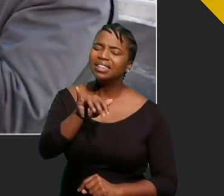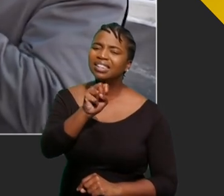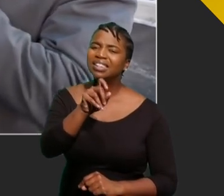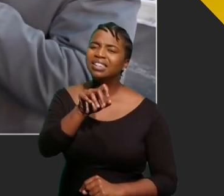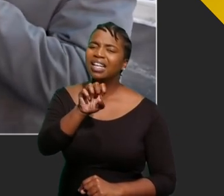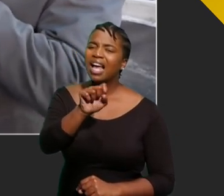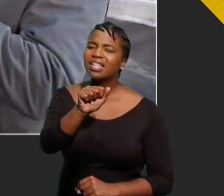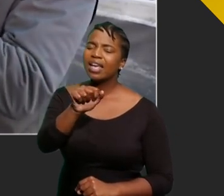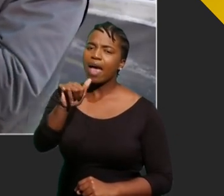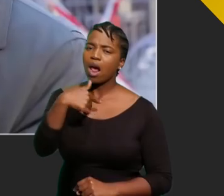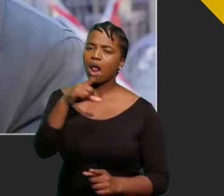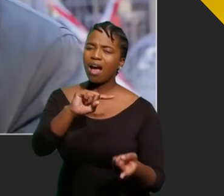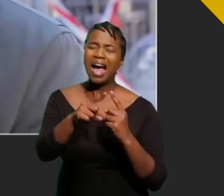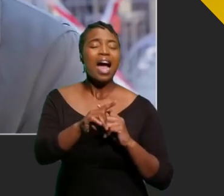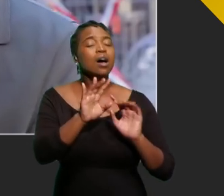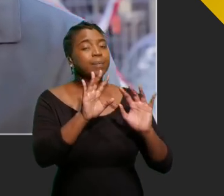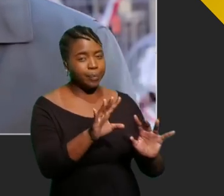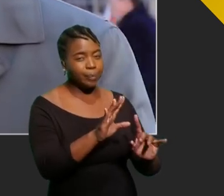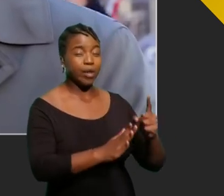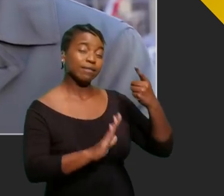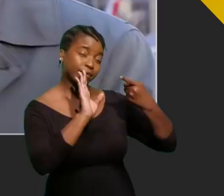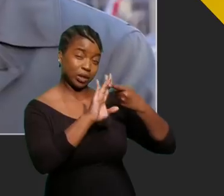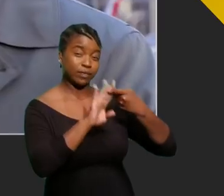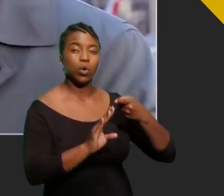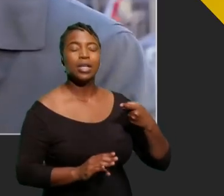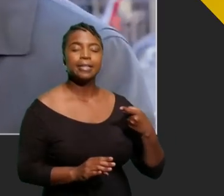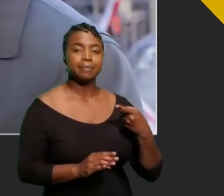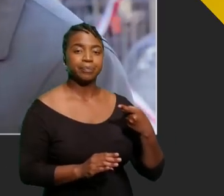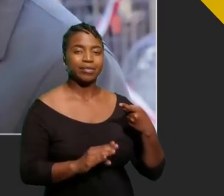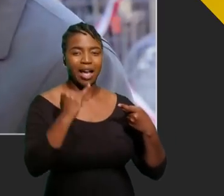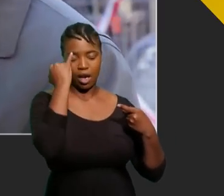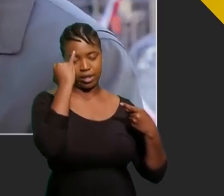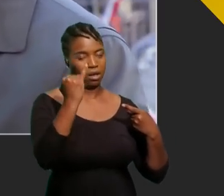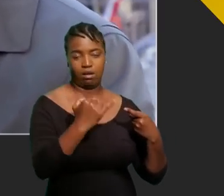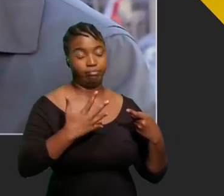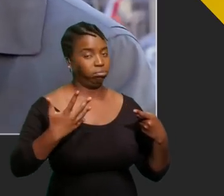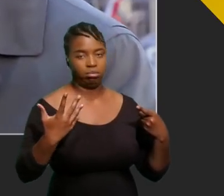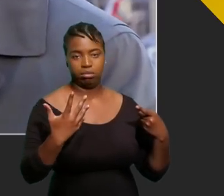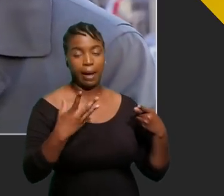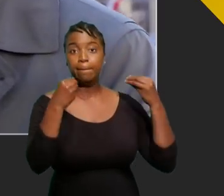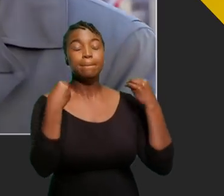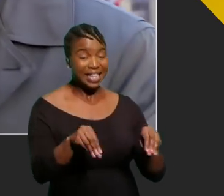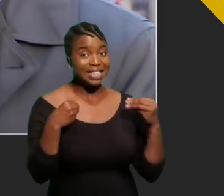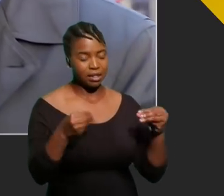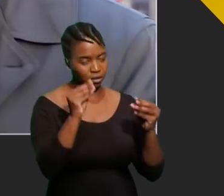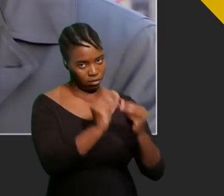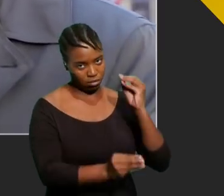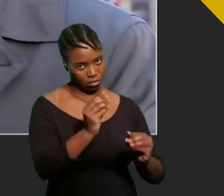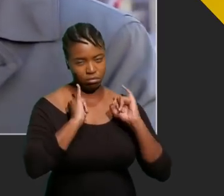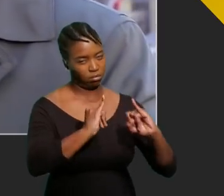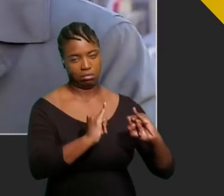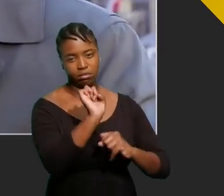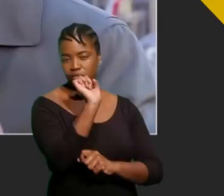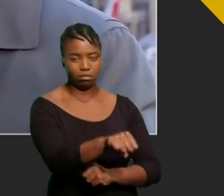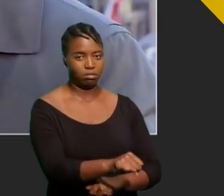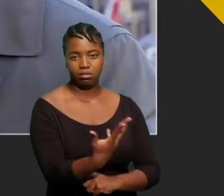What's your view on the turnaround there? Well, first of all, the idea of causing a business emergency, which